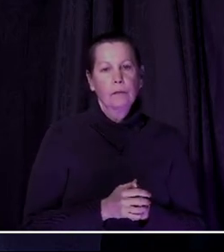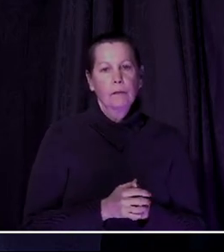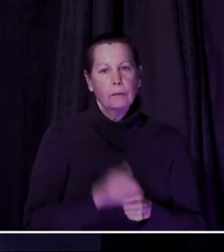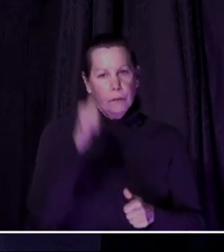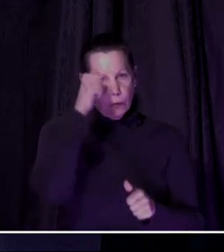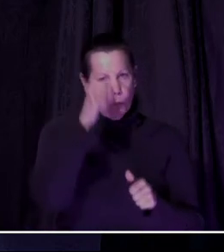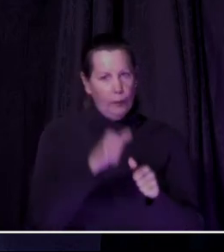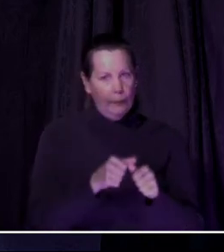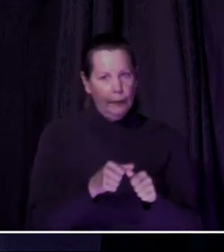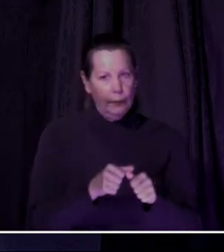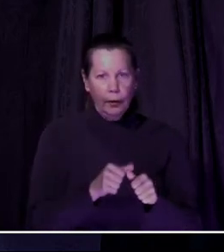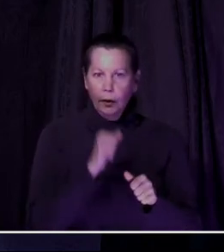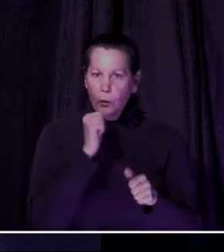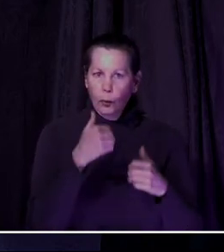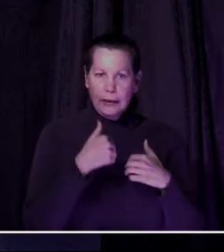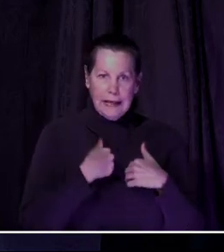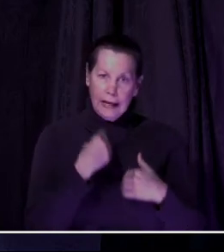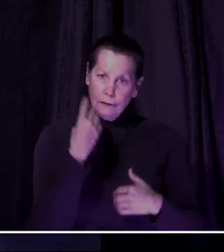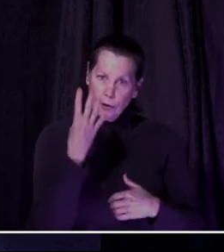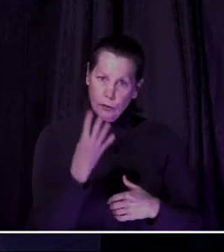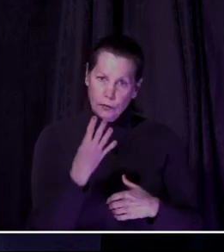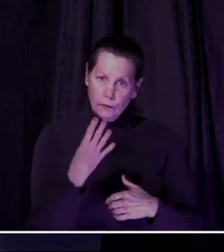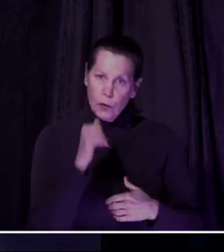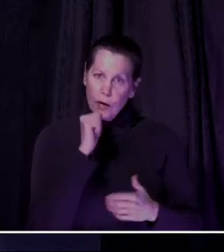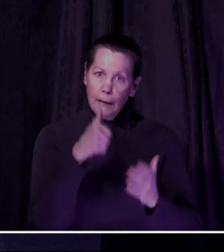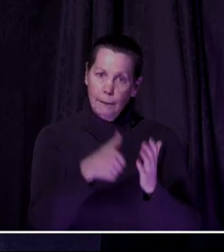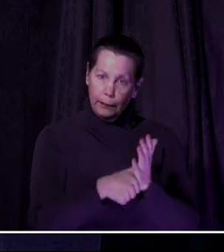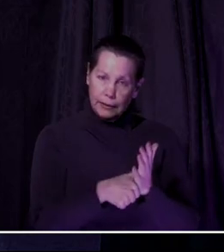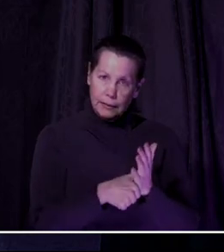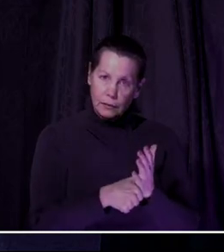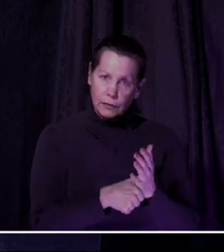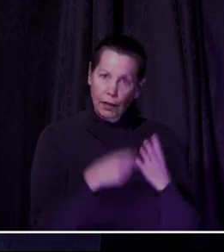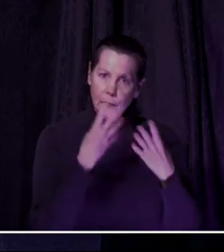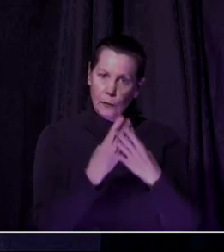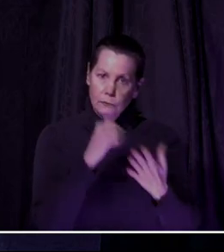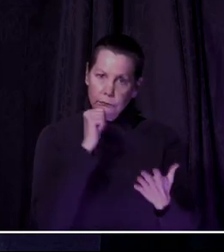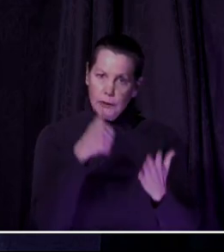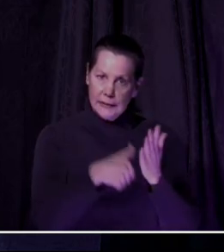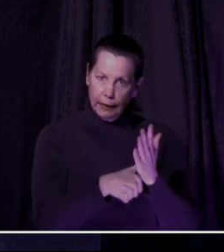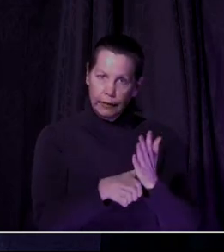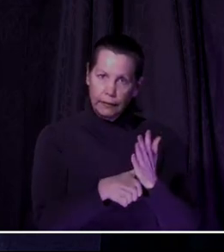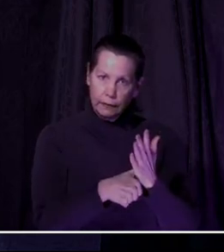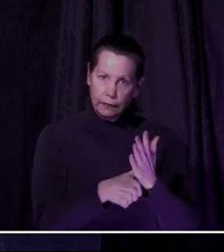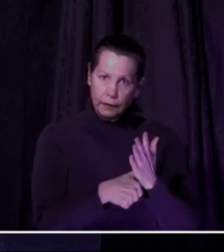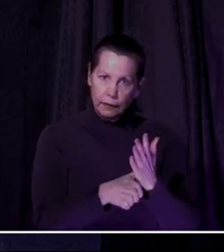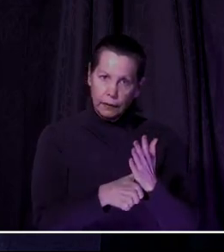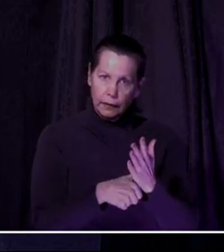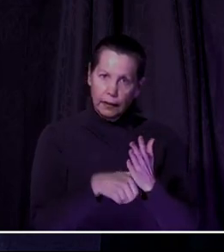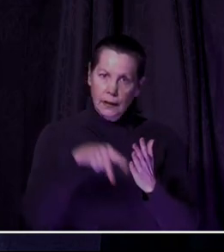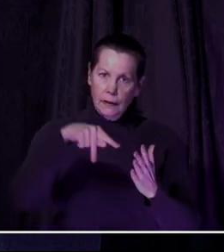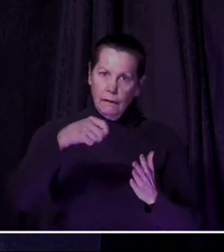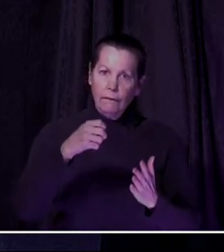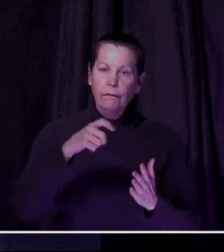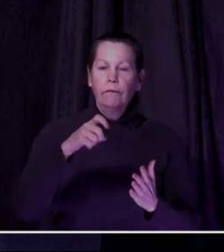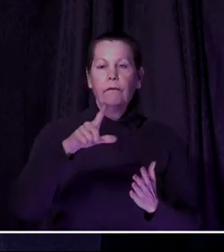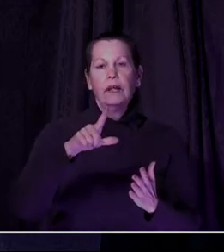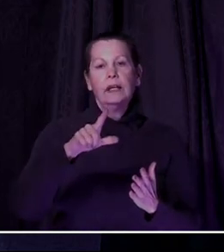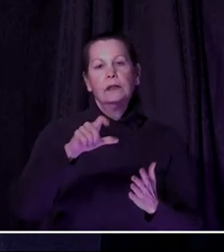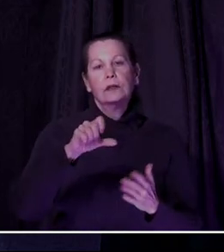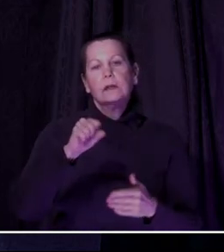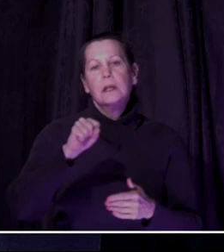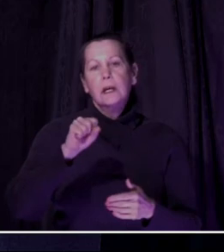Remember now, we wouldn't have those four epistles, those prison epistles. Ephesians, Colossians,